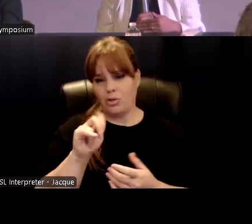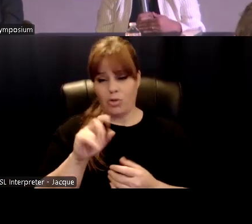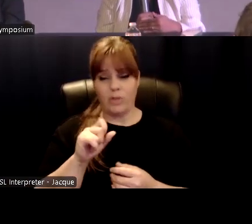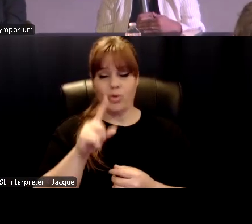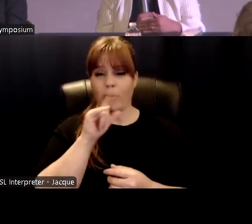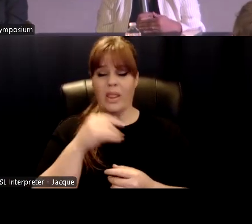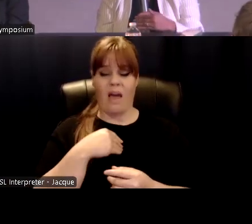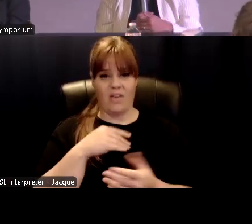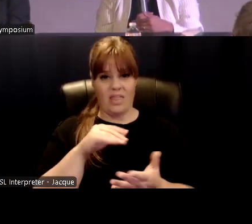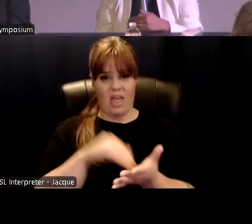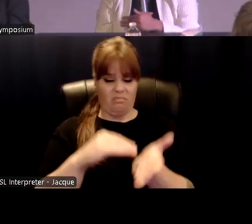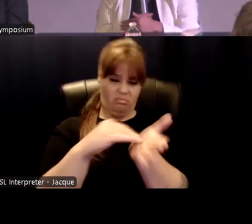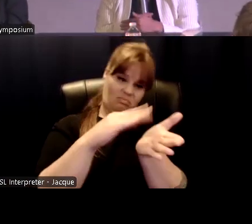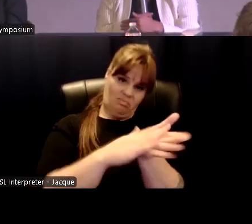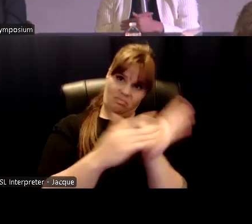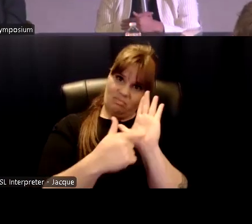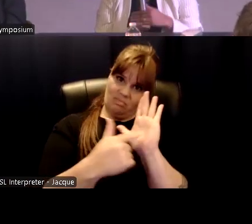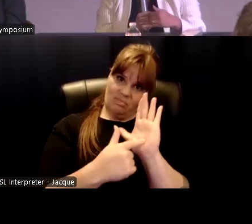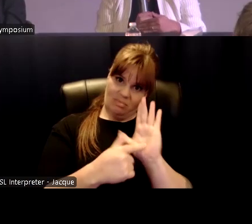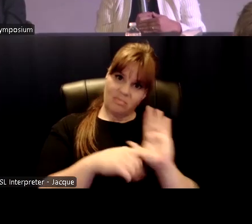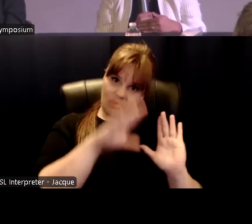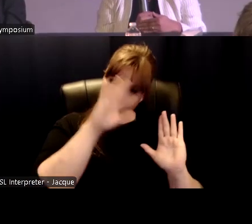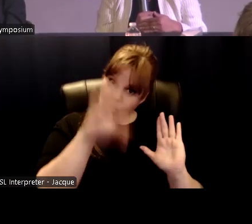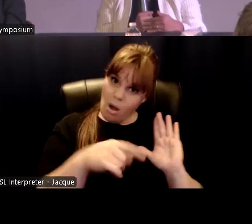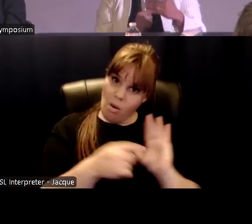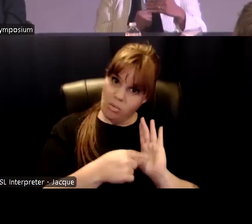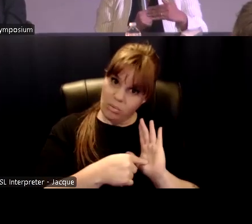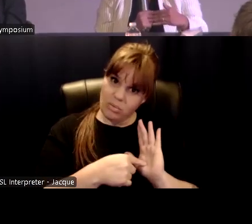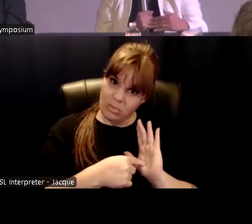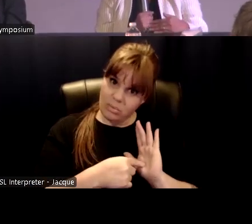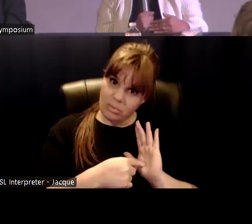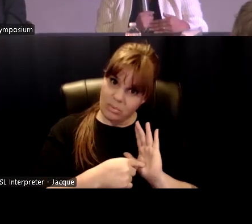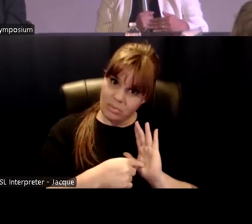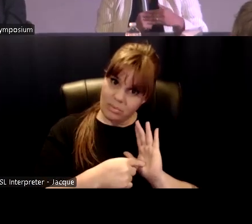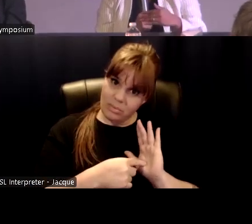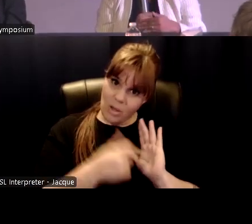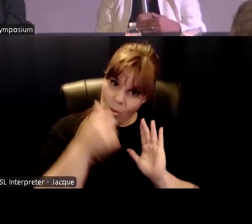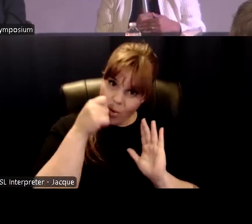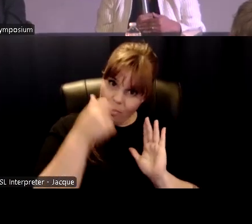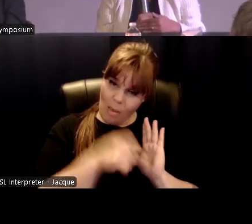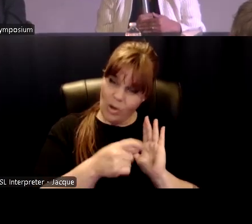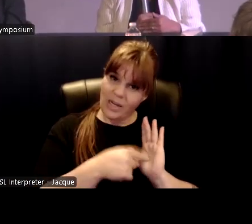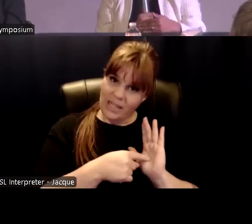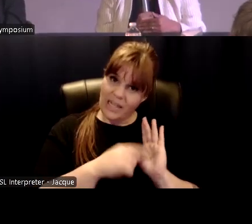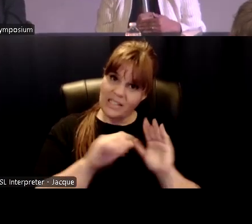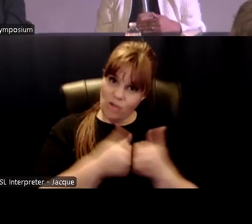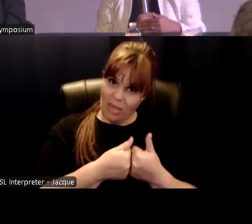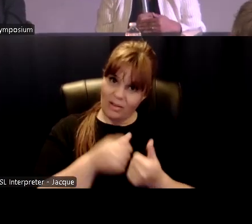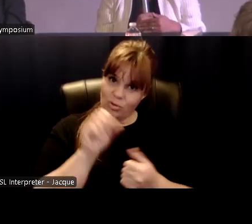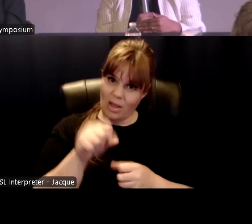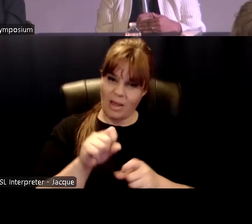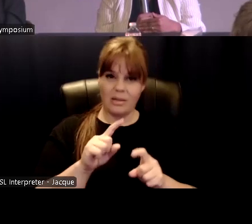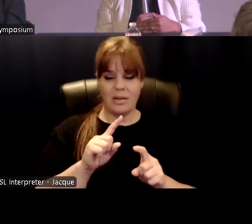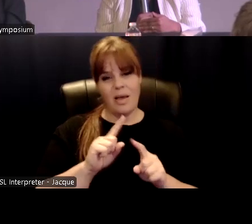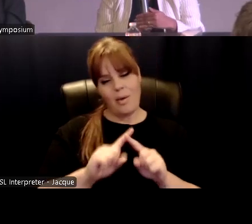that in writing and saying, we know that this, you know, is a challenge, but it may not look like a